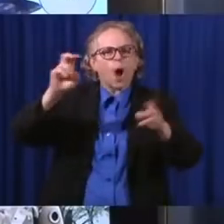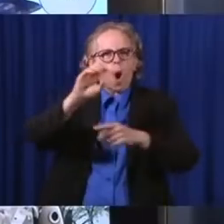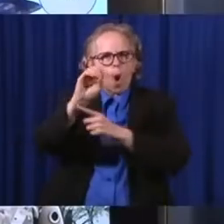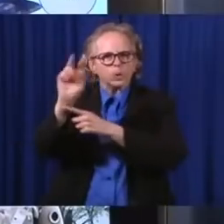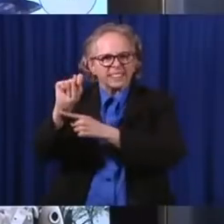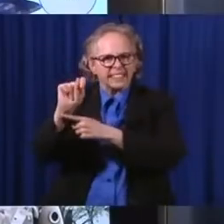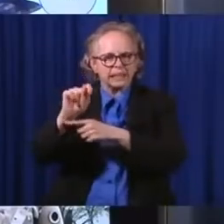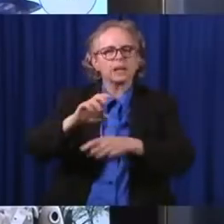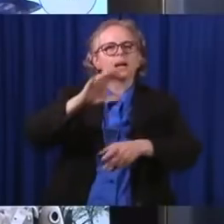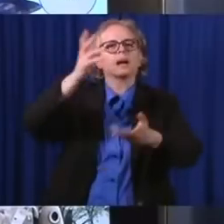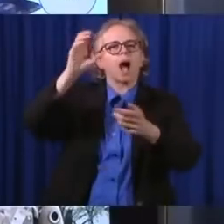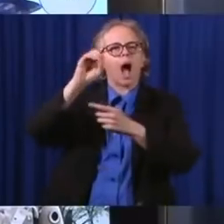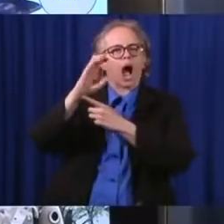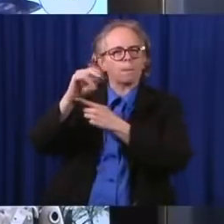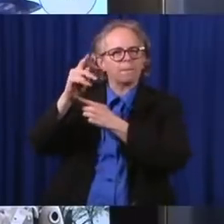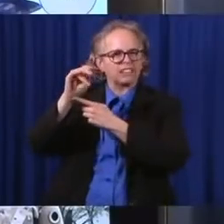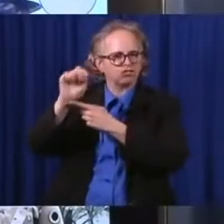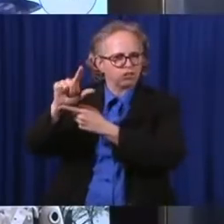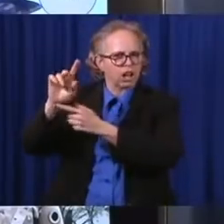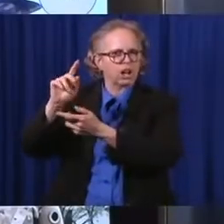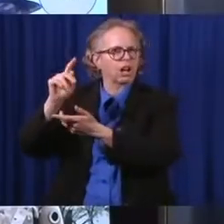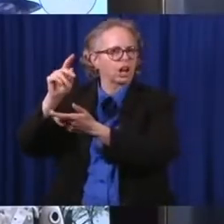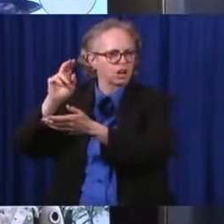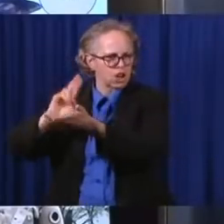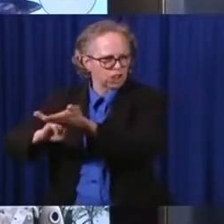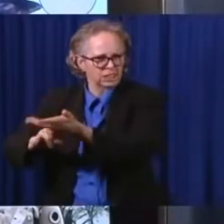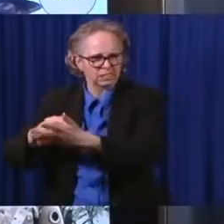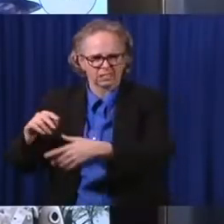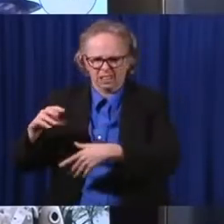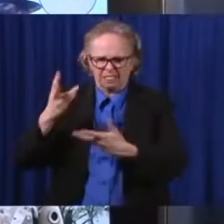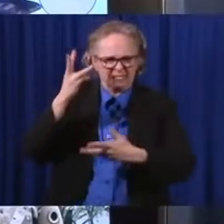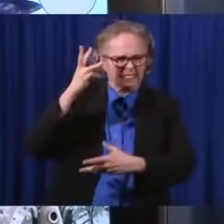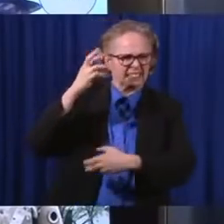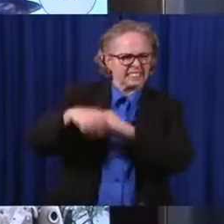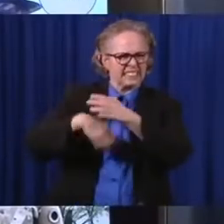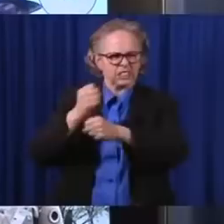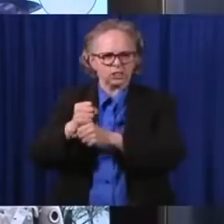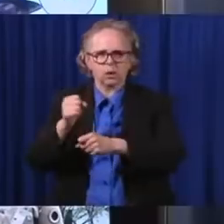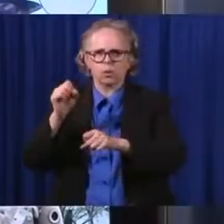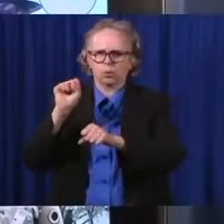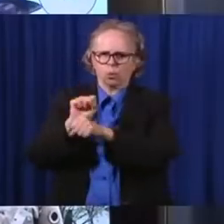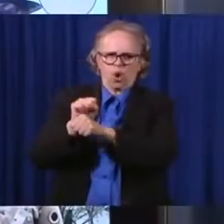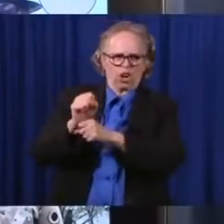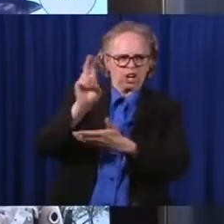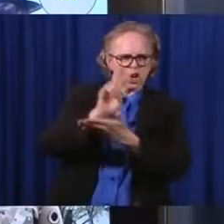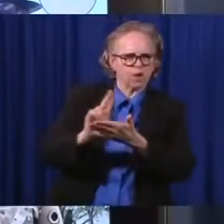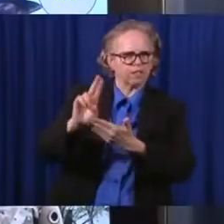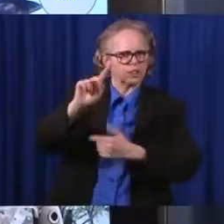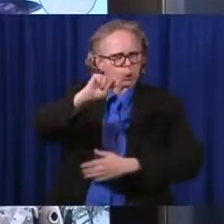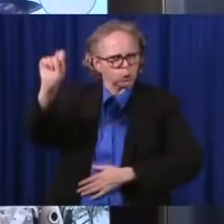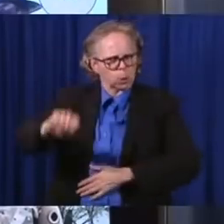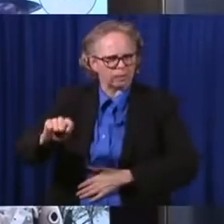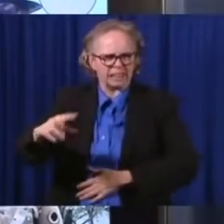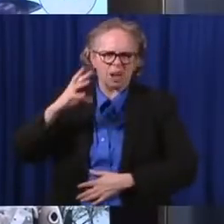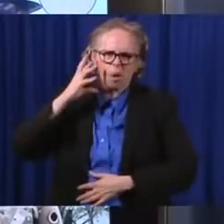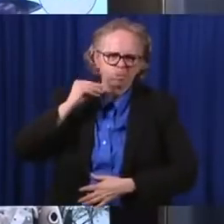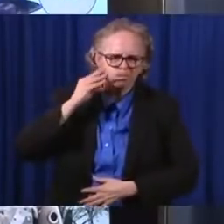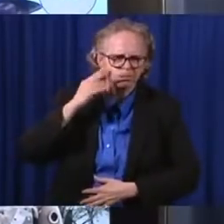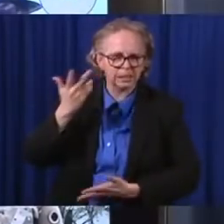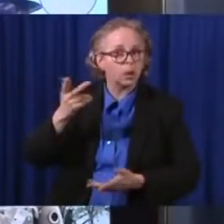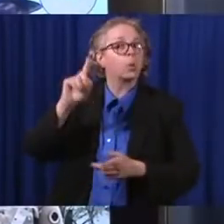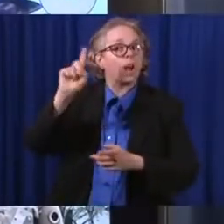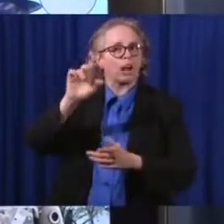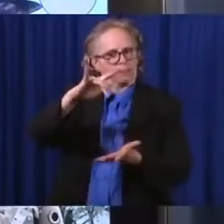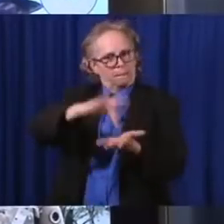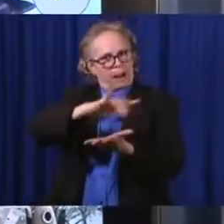that, she did 6 years. She worked for 6 years at the University of Toledo, at the Toledo Medical Center. She has an undergraduate degree from the Ohio